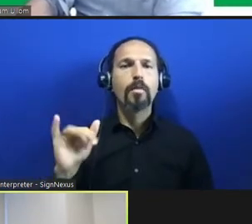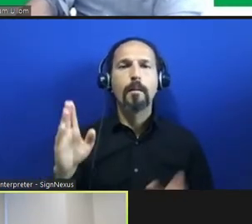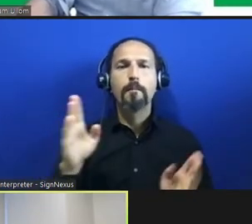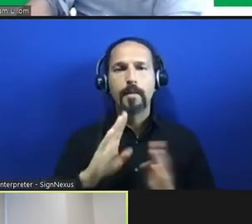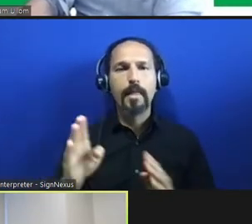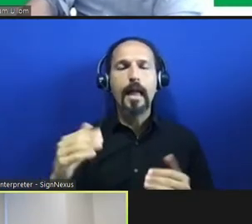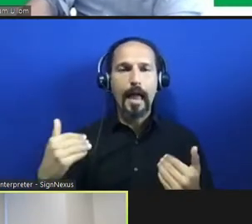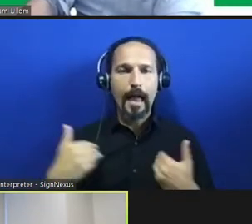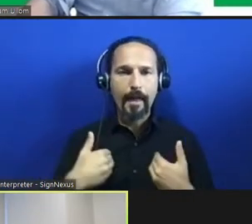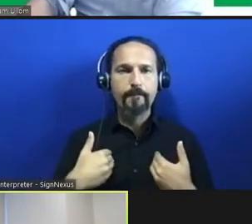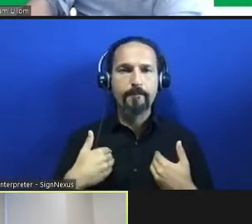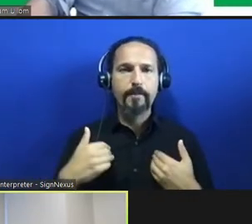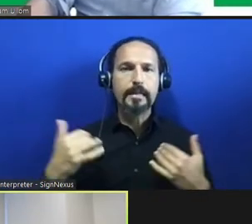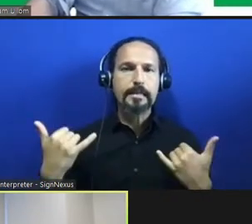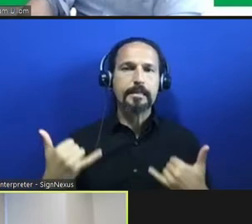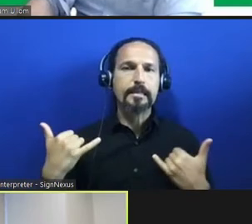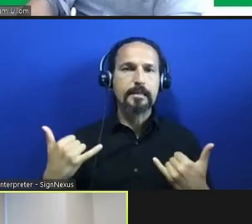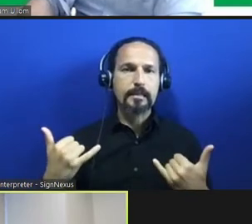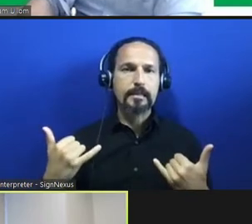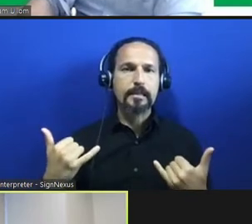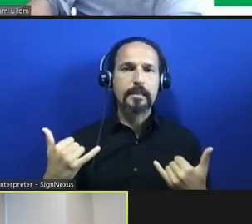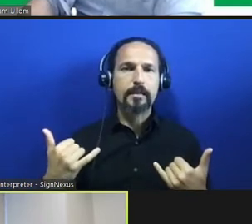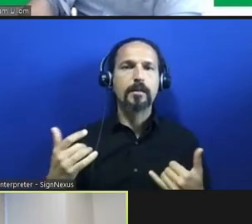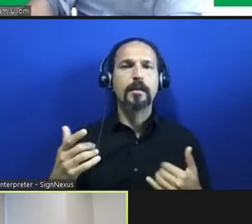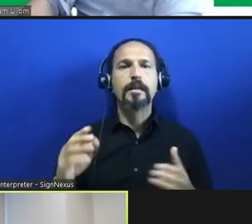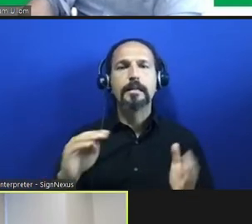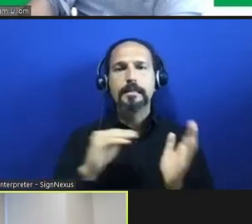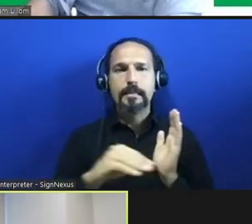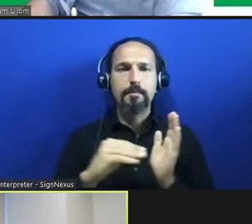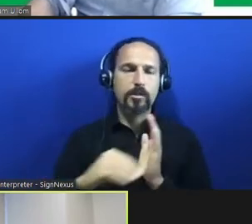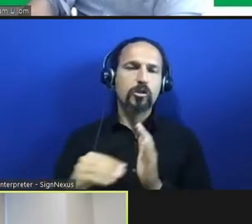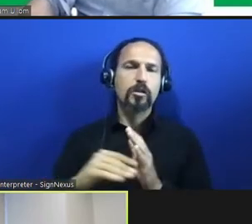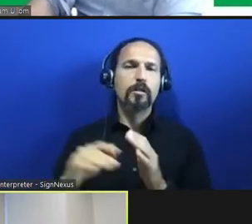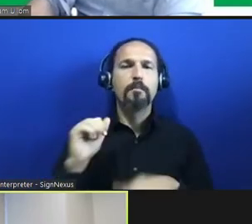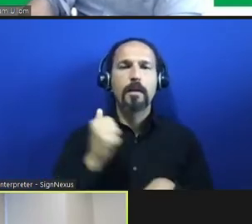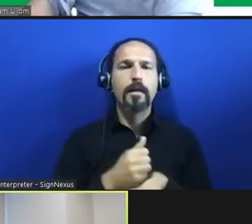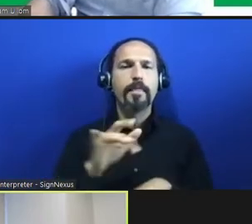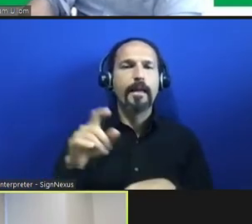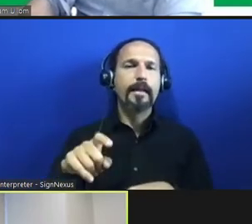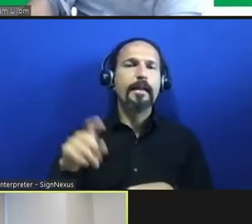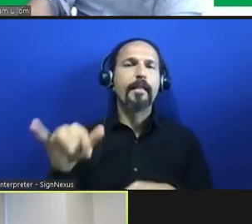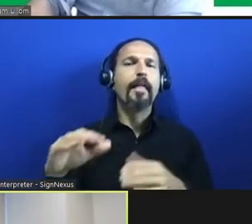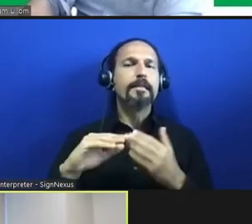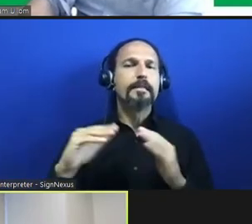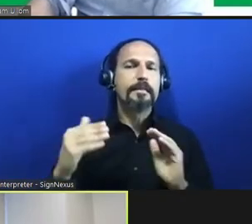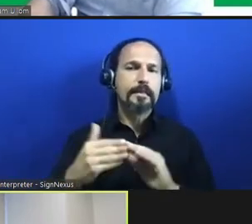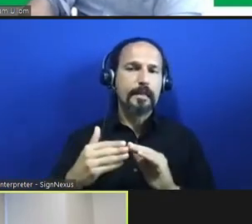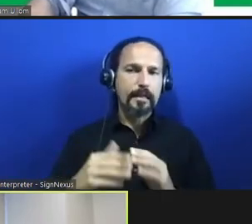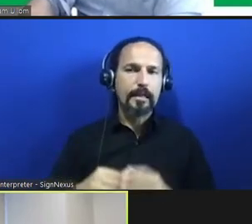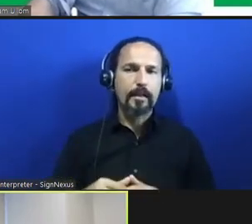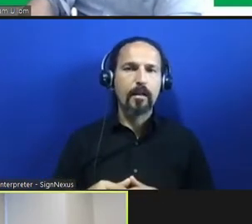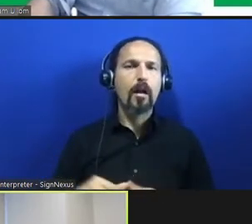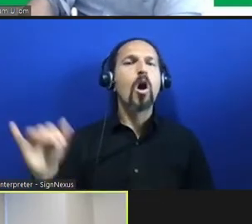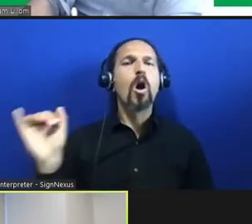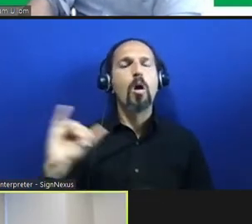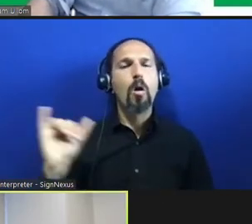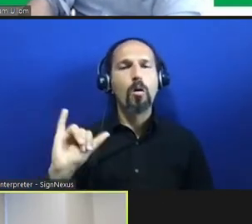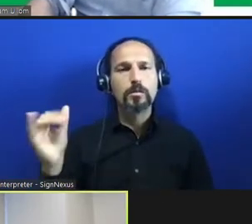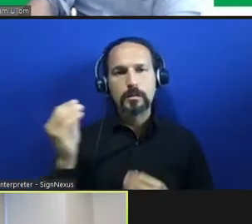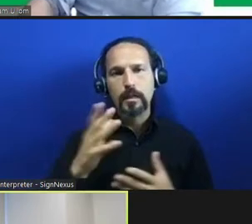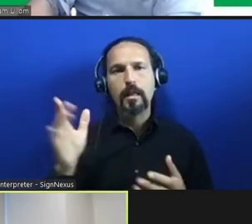existing Lim listed exemptions based on the needs of that City and also